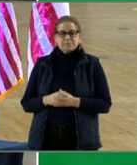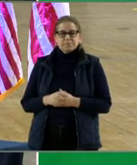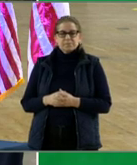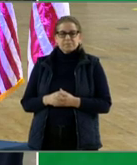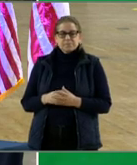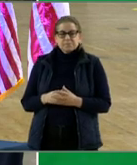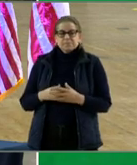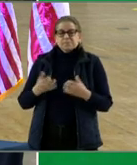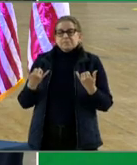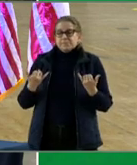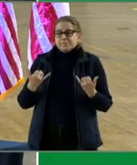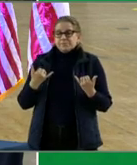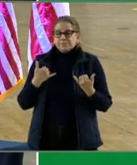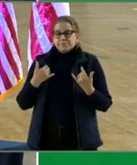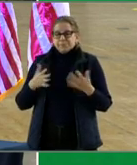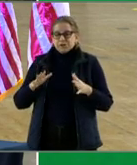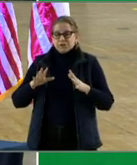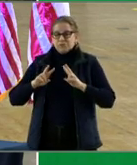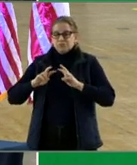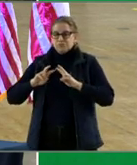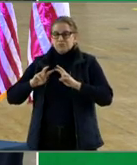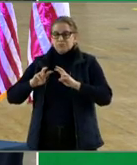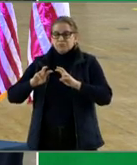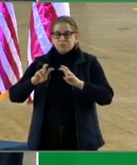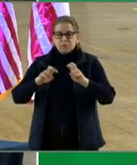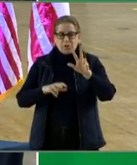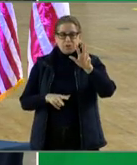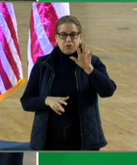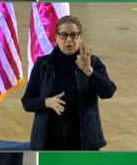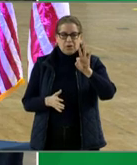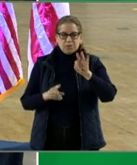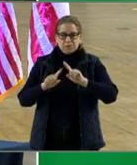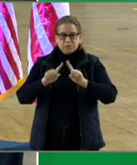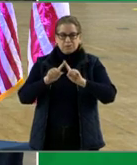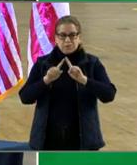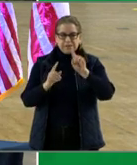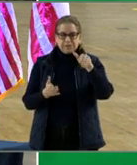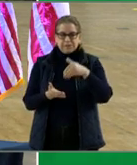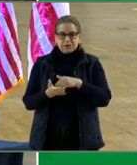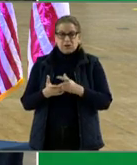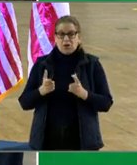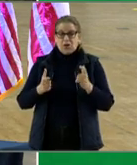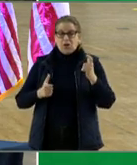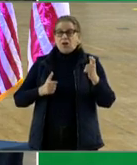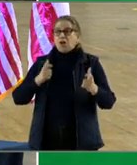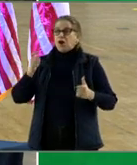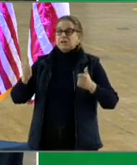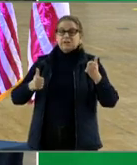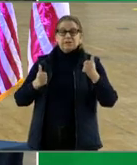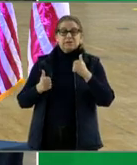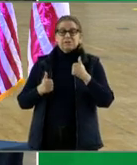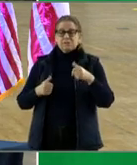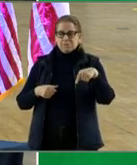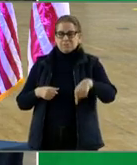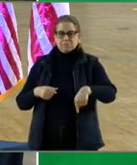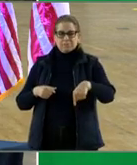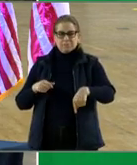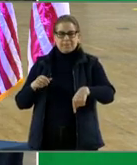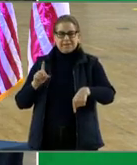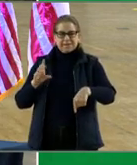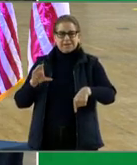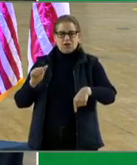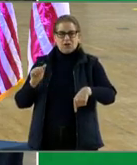and that's everything from large facilities like this one that you're in right now, all the way down to smaller facilities